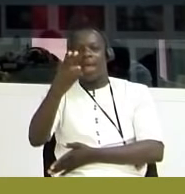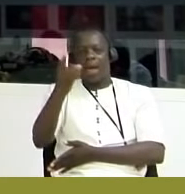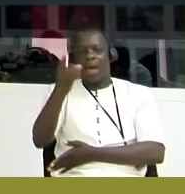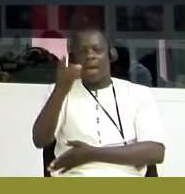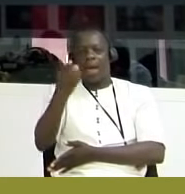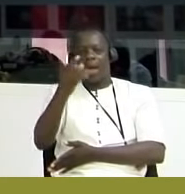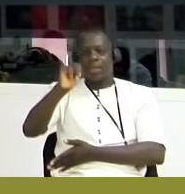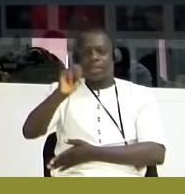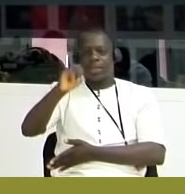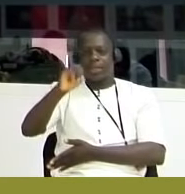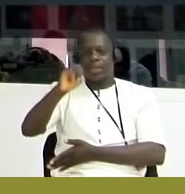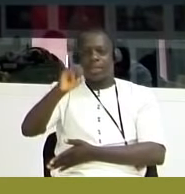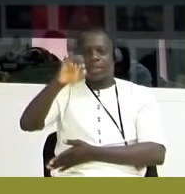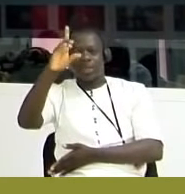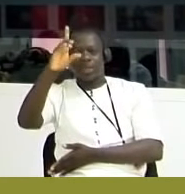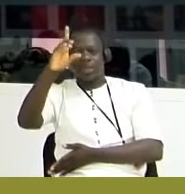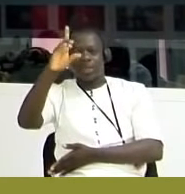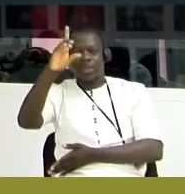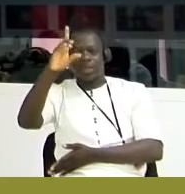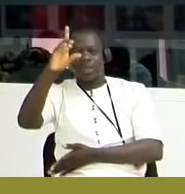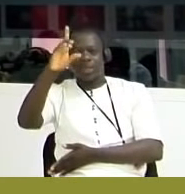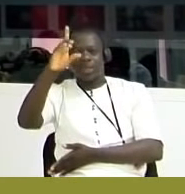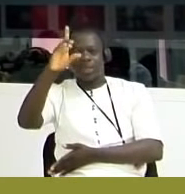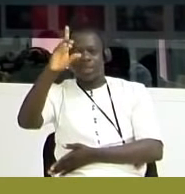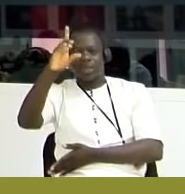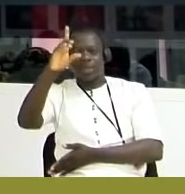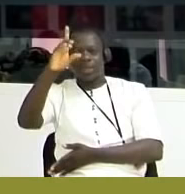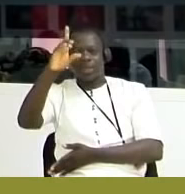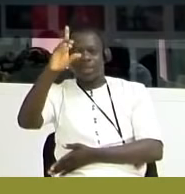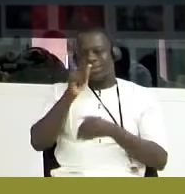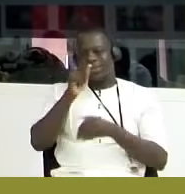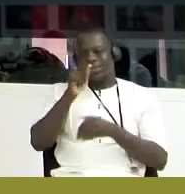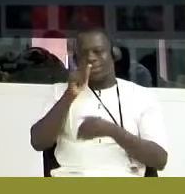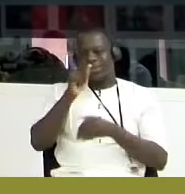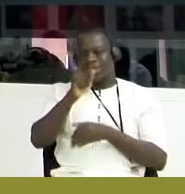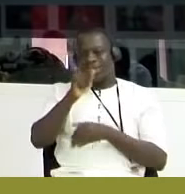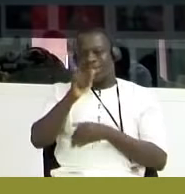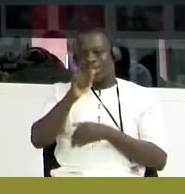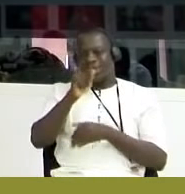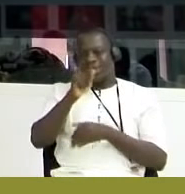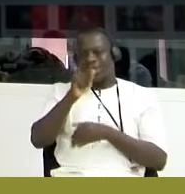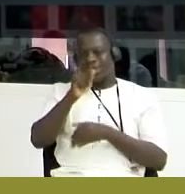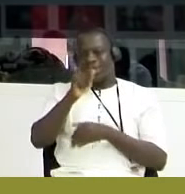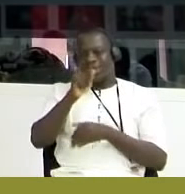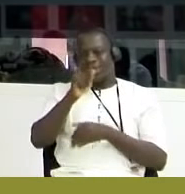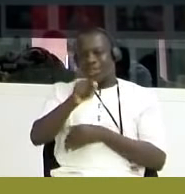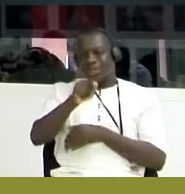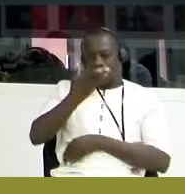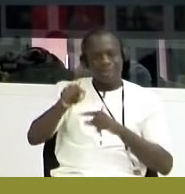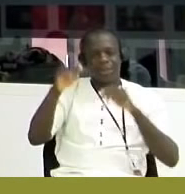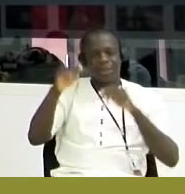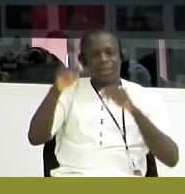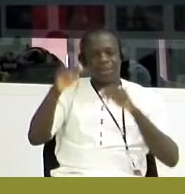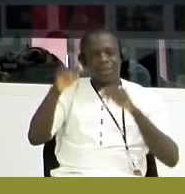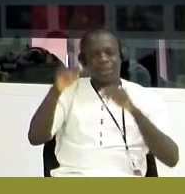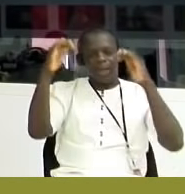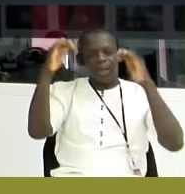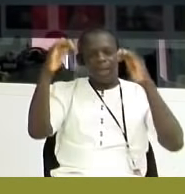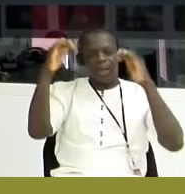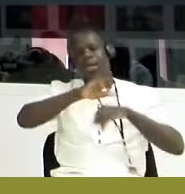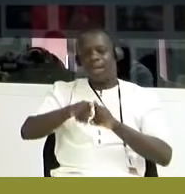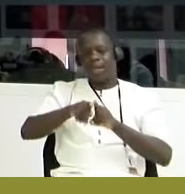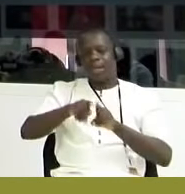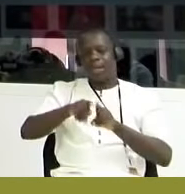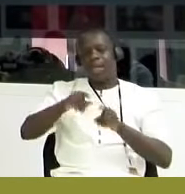about that meeting with you and the other heads of security. He had a meeting and to threaten